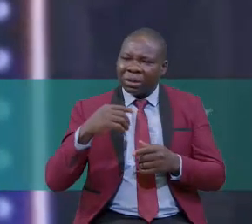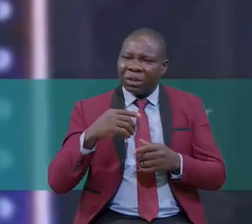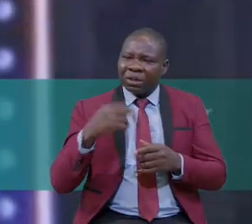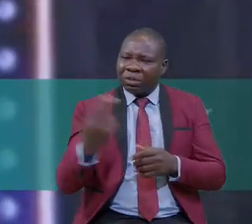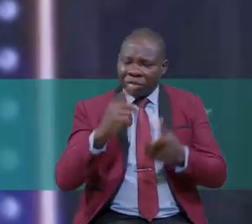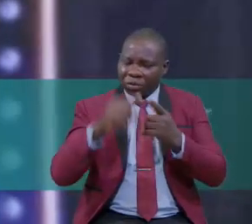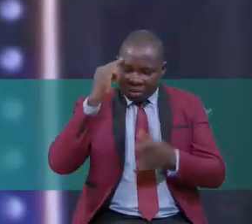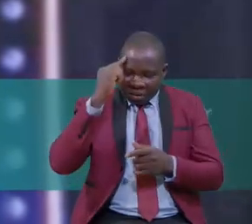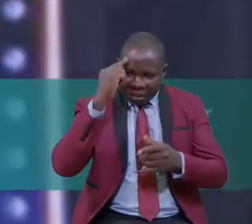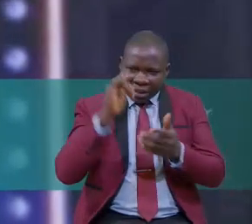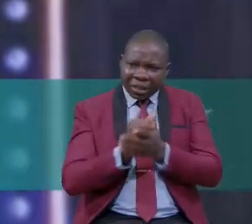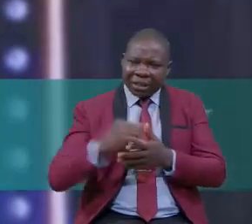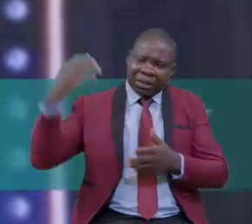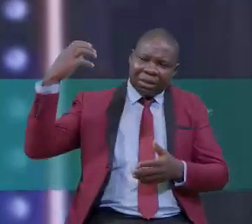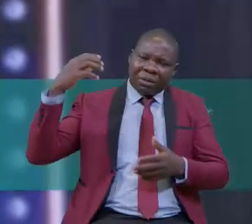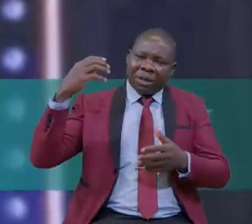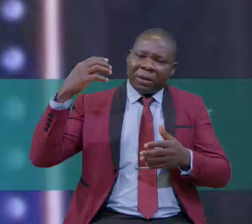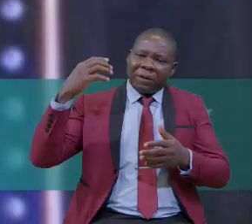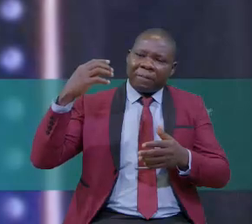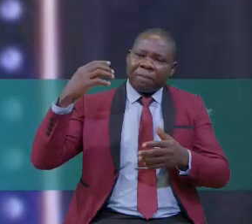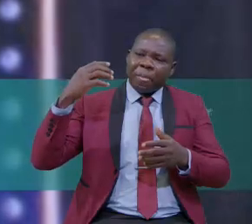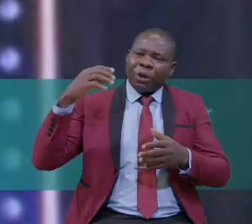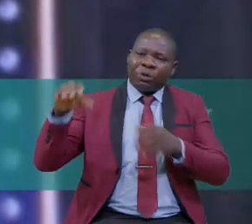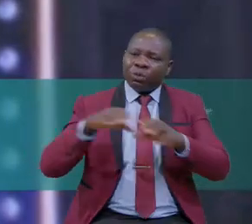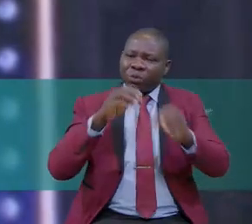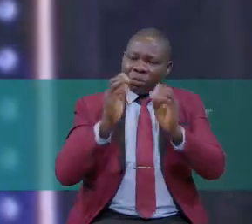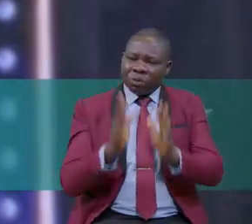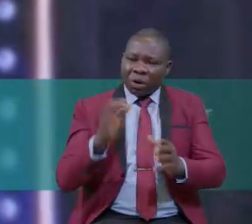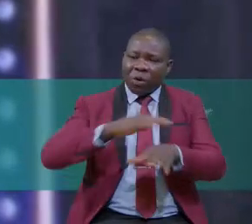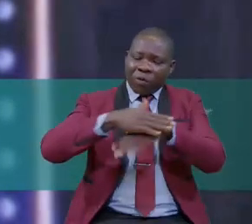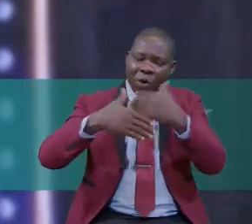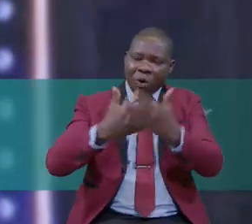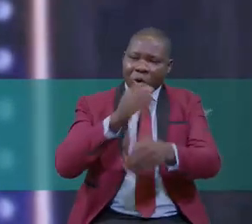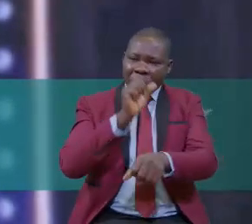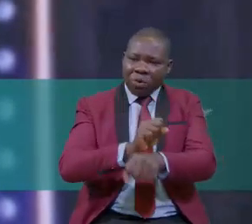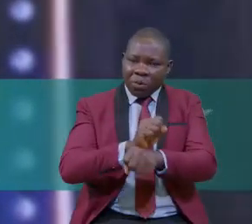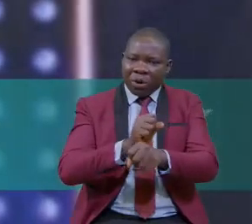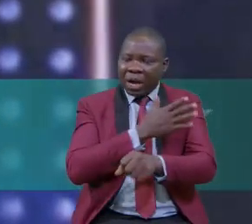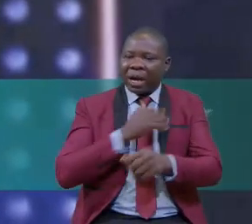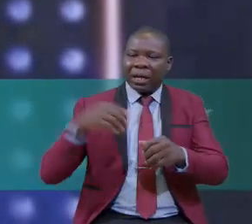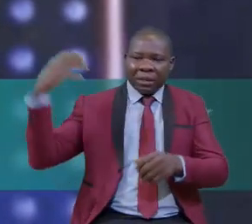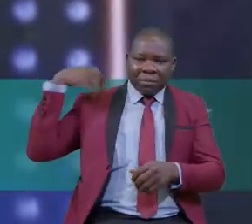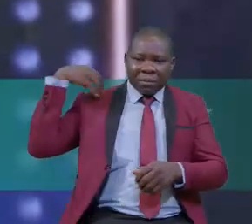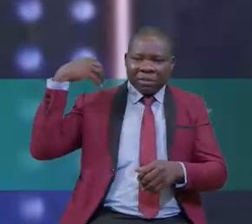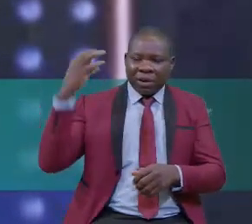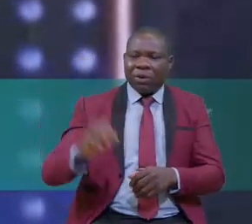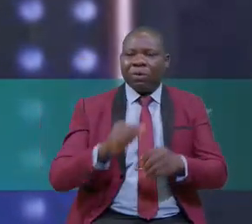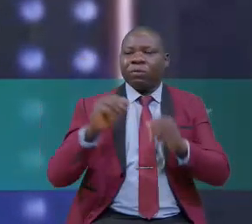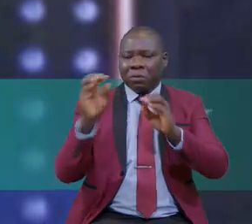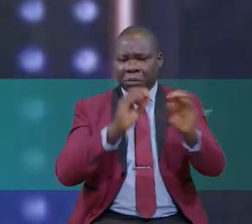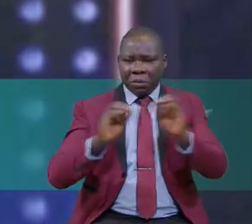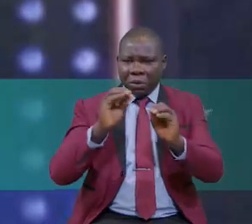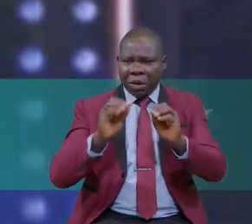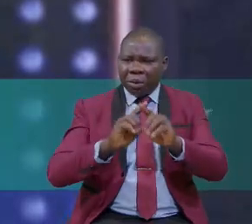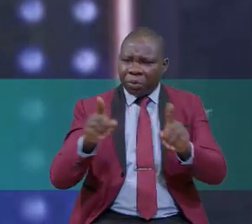said, John, not Jack now, John of all trades and master of everything. And I